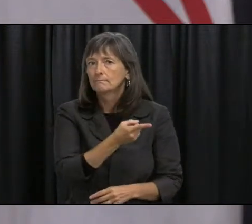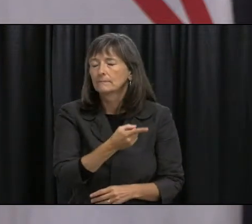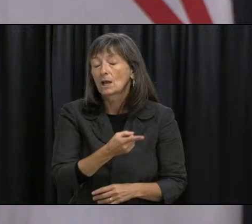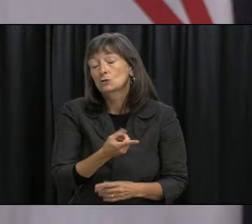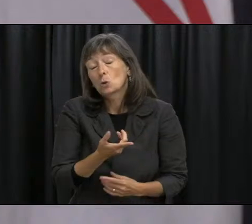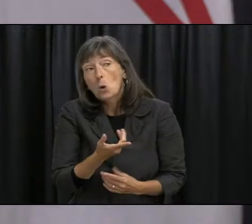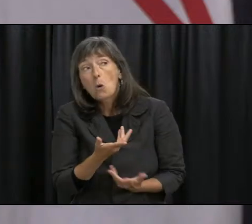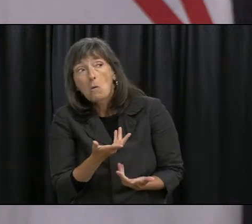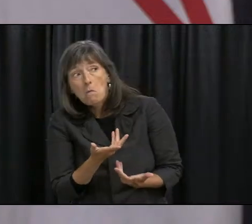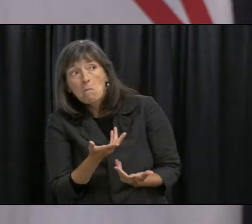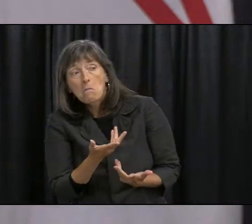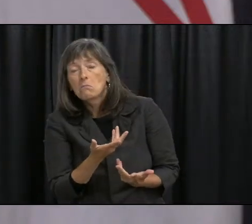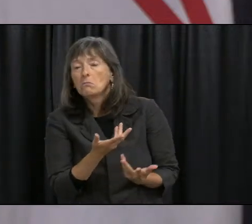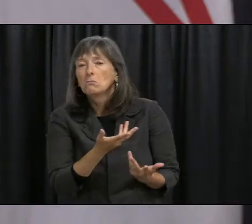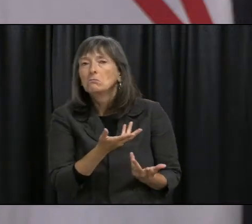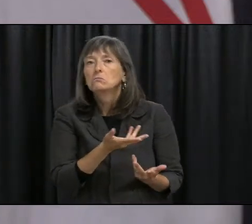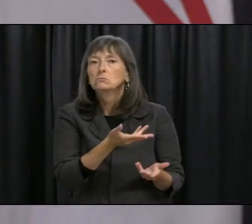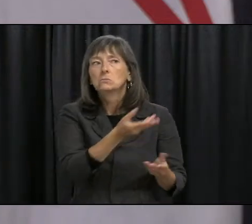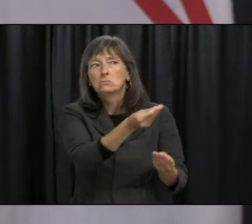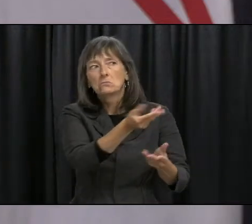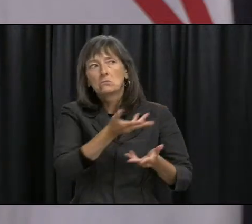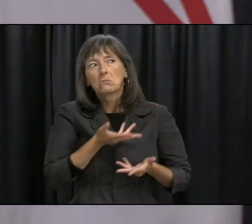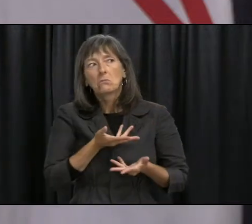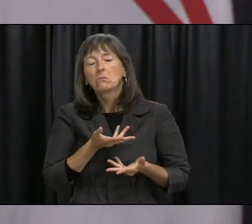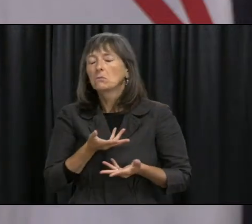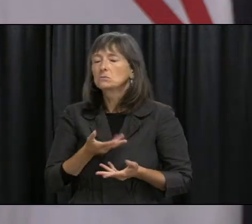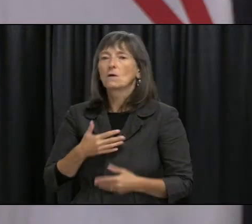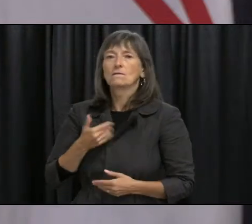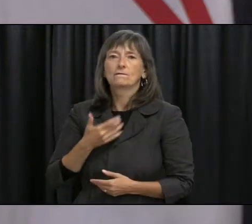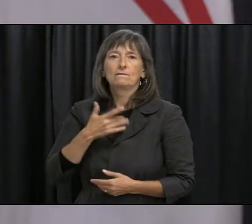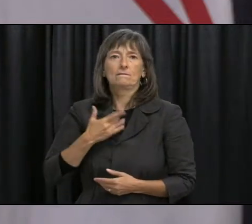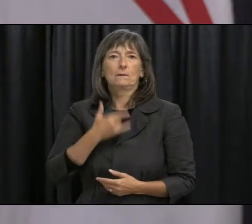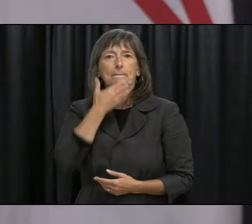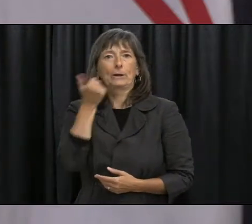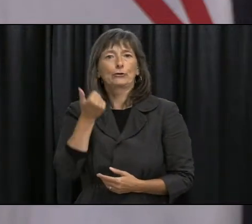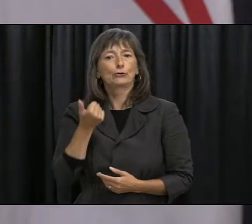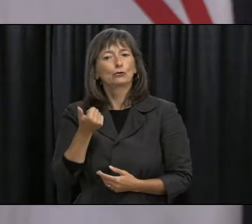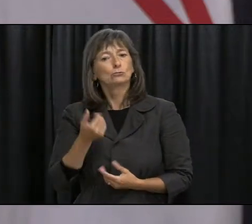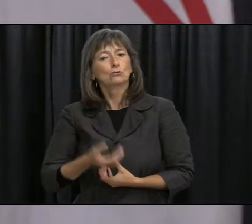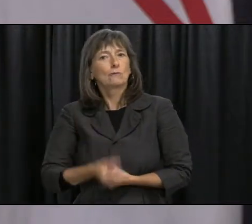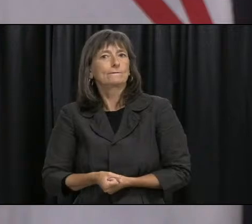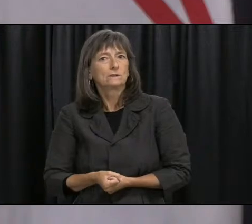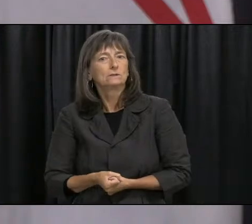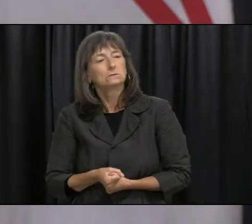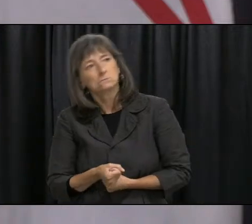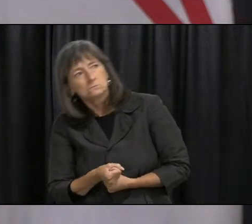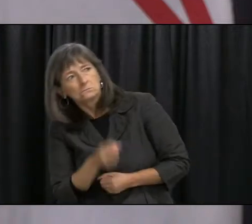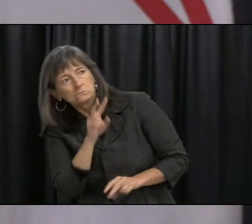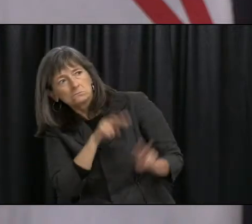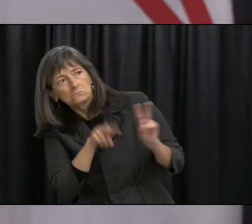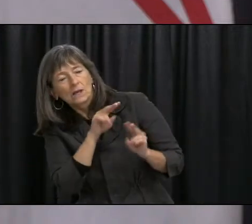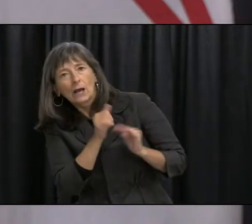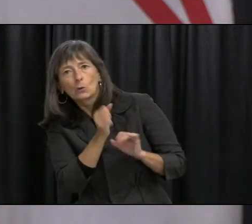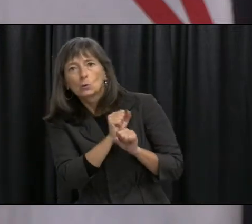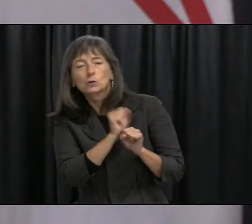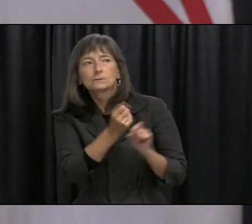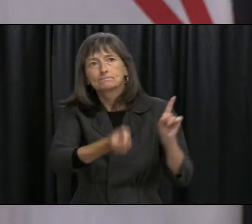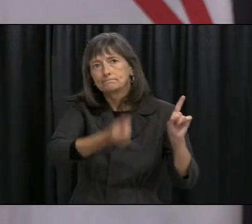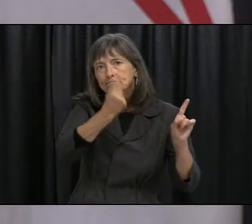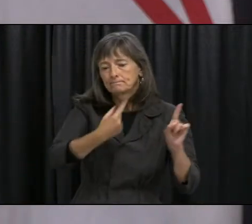much improved over where we were before. So I think we all have a very clear understanding of how things have to work